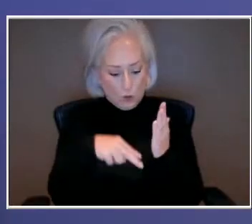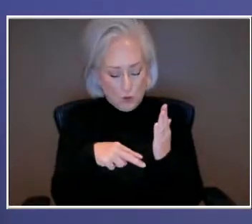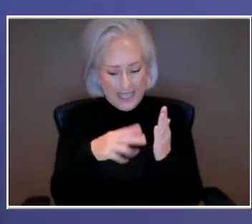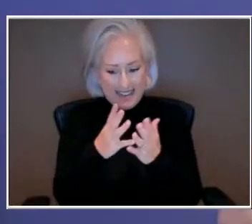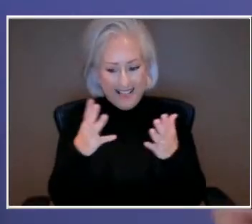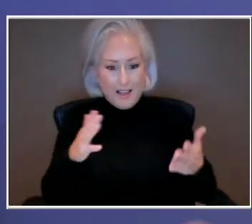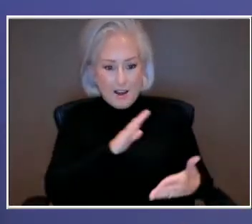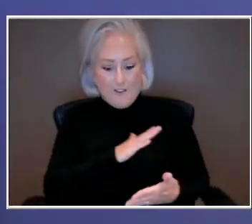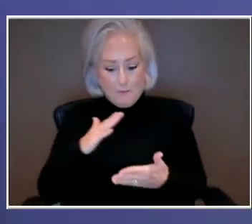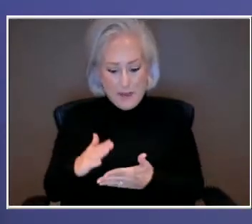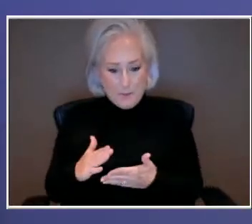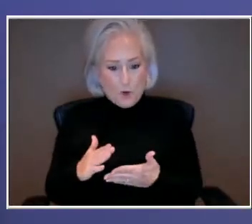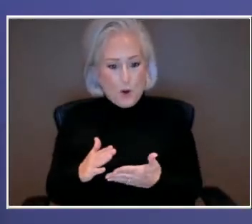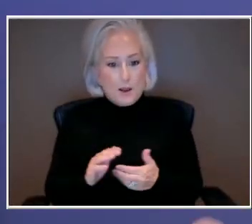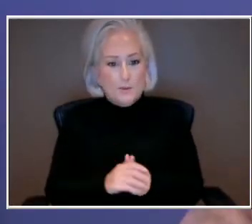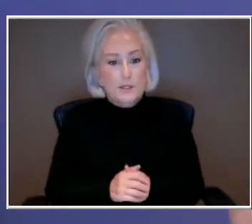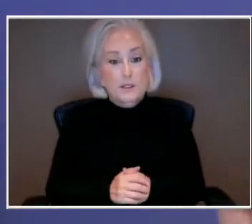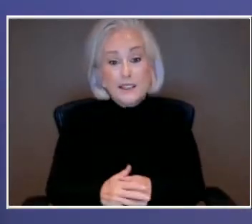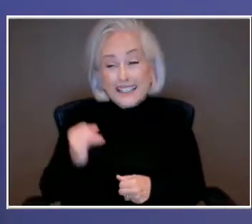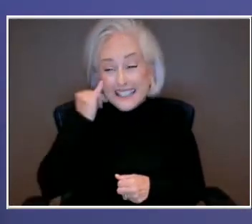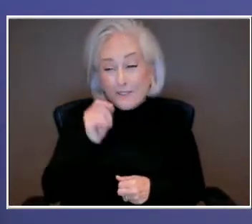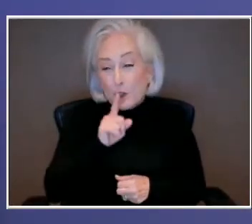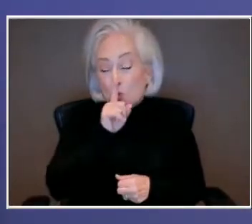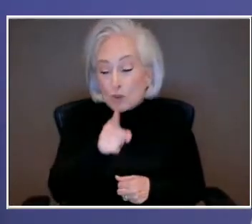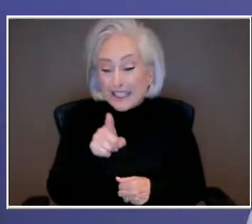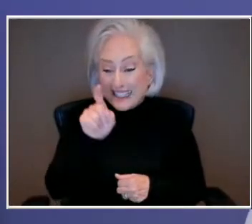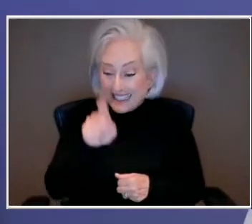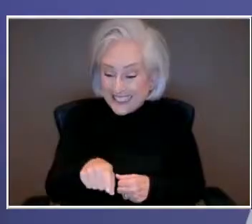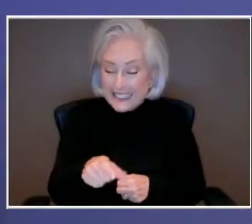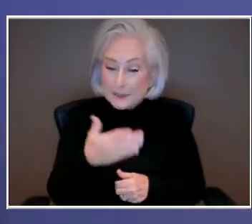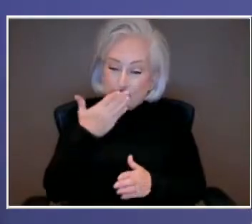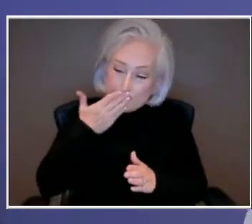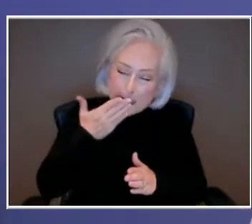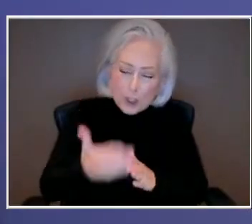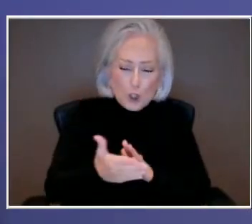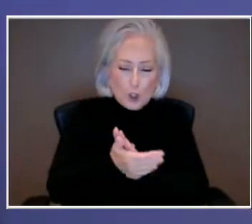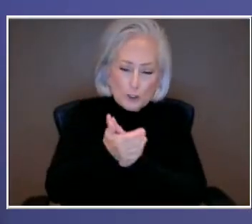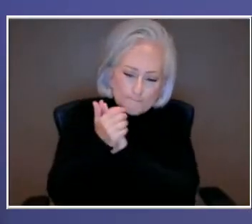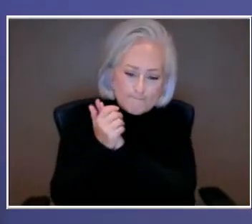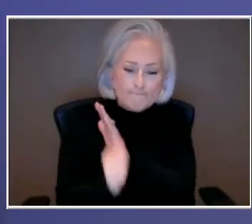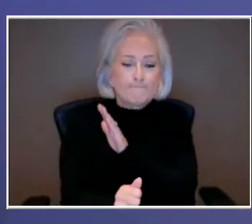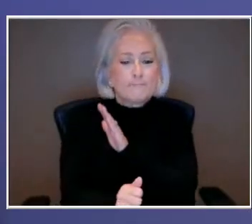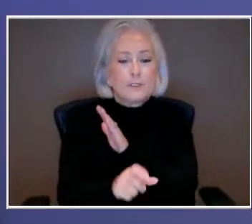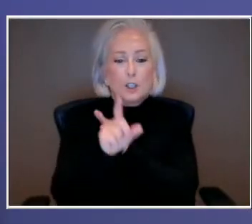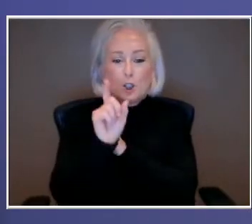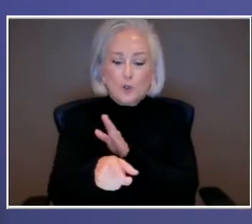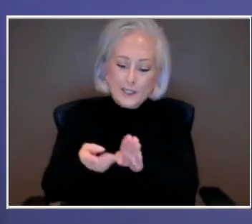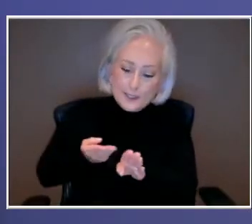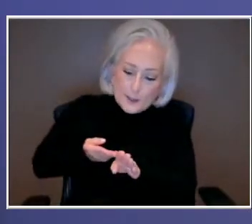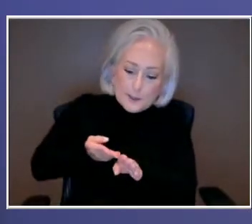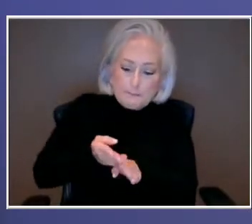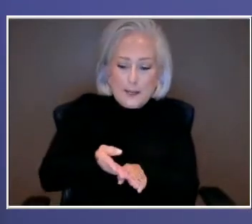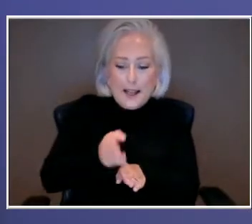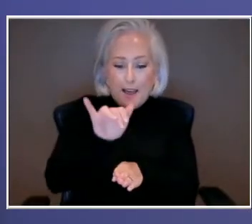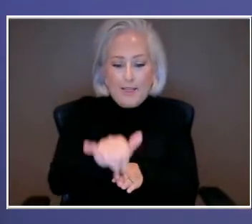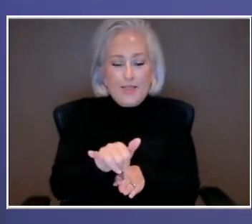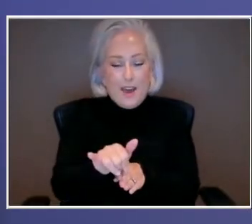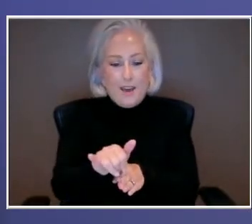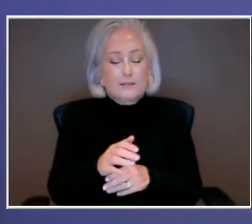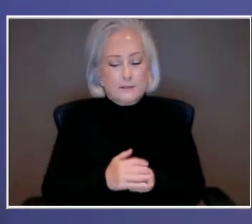think to be really on your game, you have to be specialized in this. So I definitely